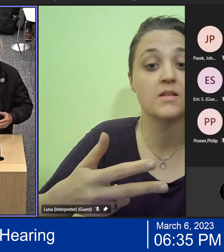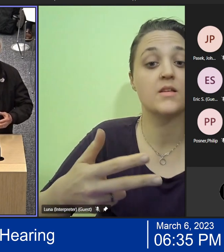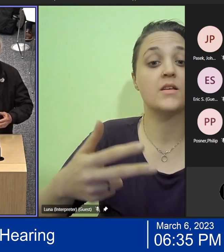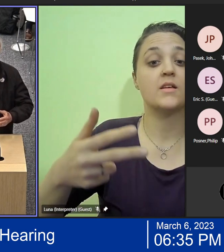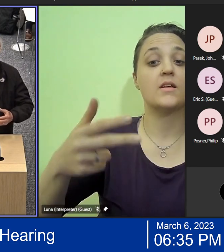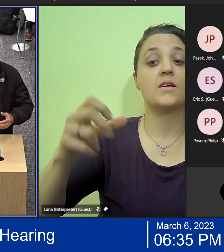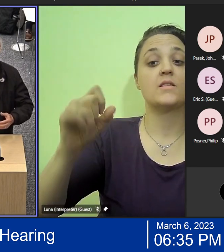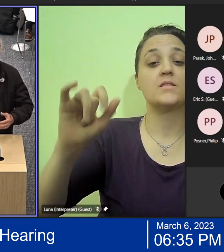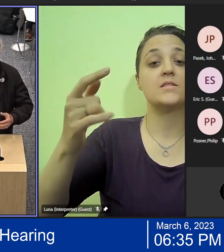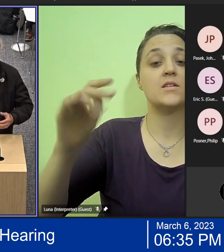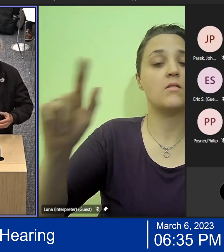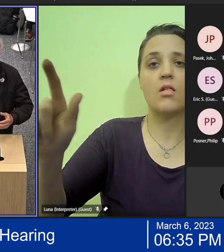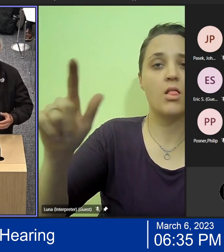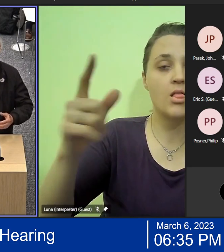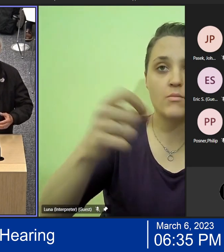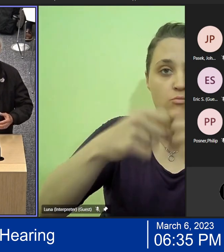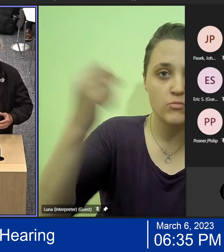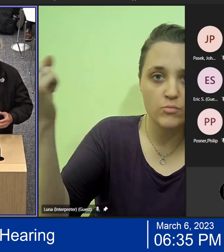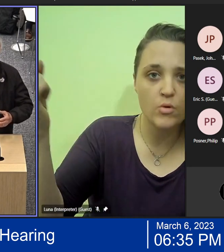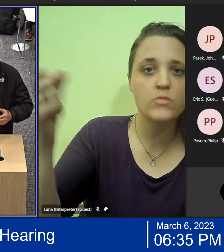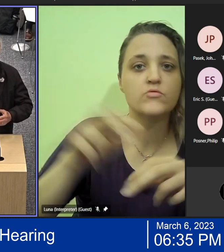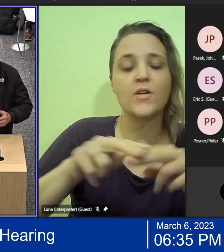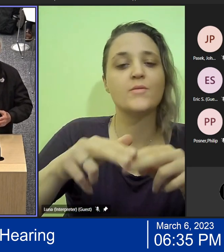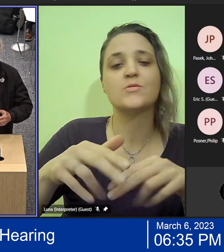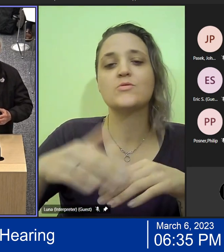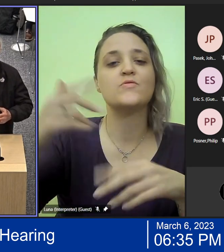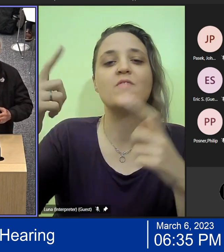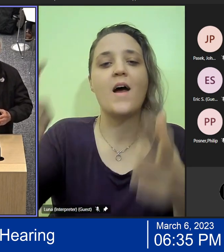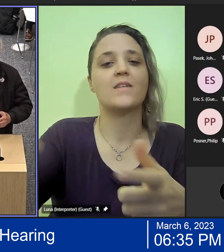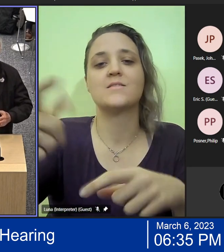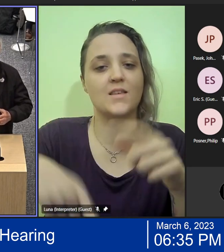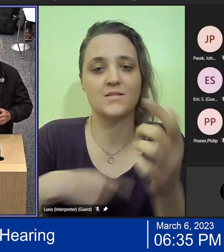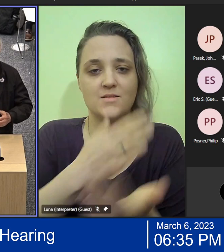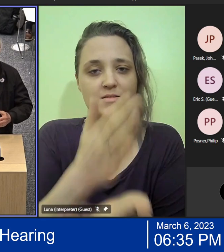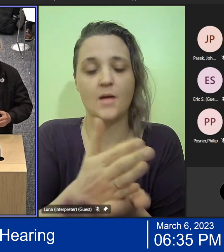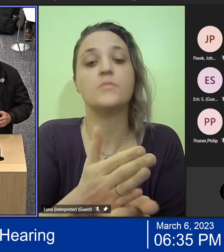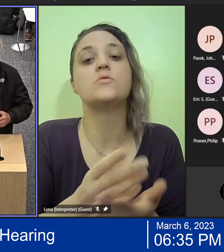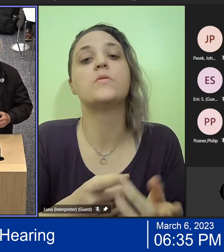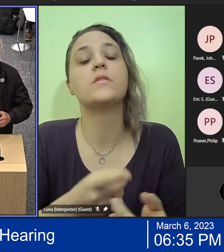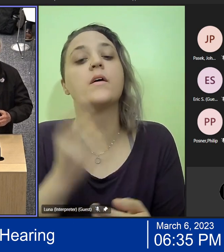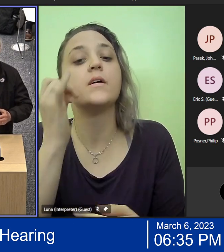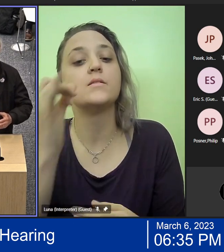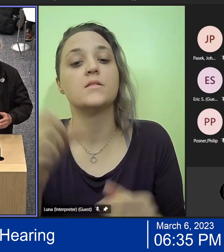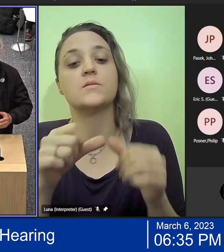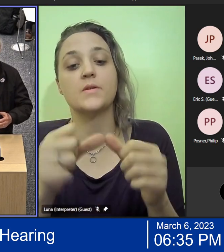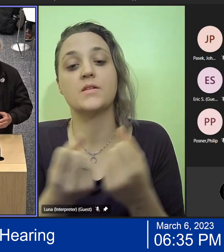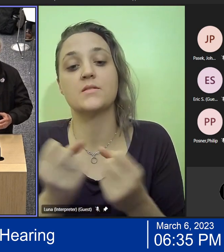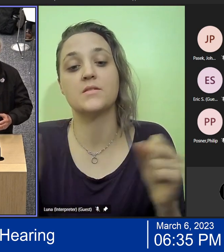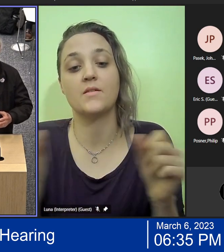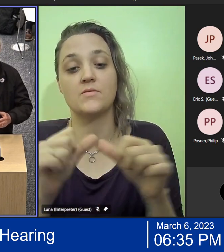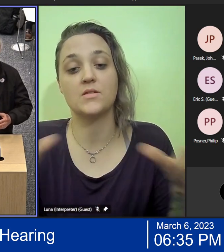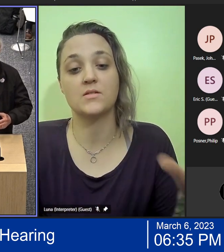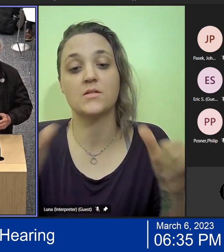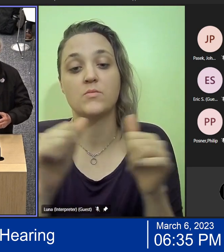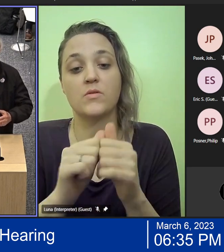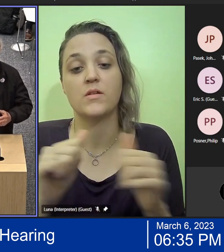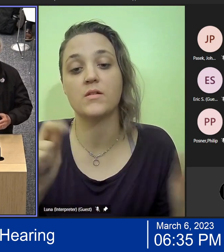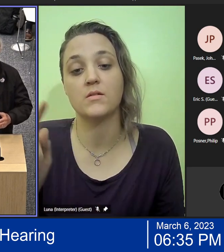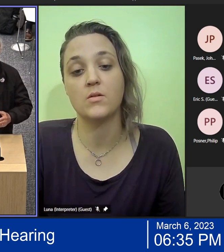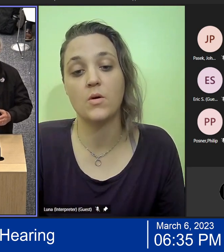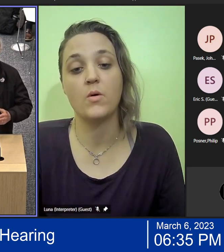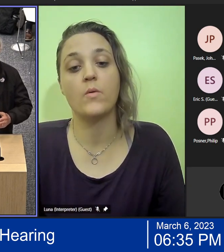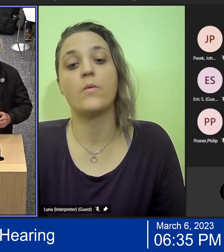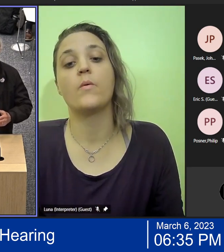turn and the signaling was not working properly, the train was going too fast to stop. So the idea to maintain a safe